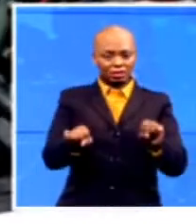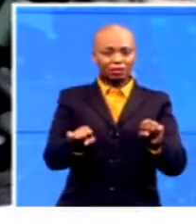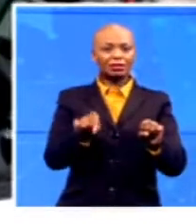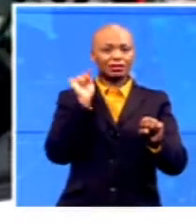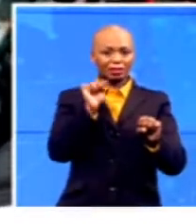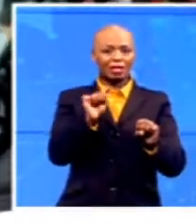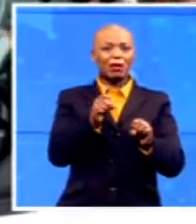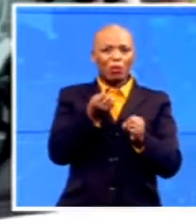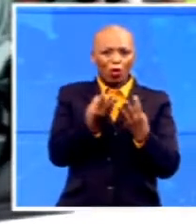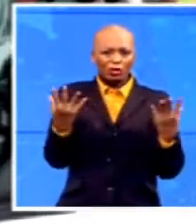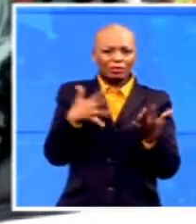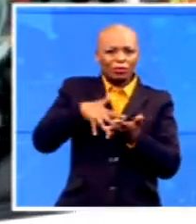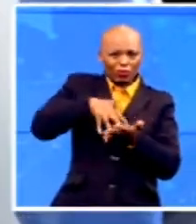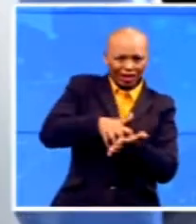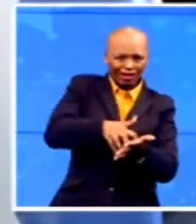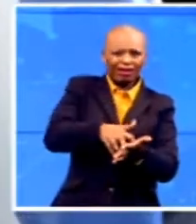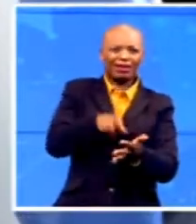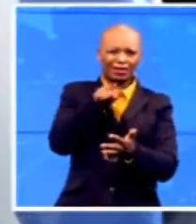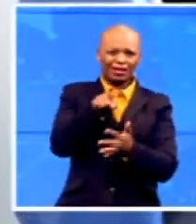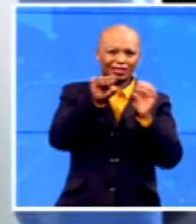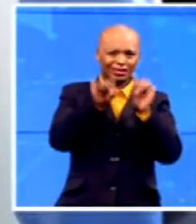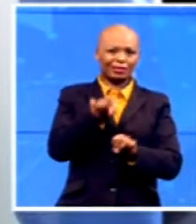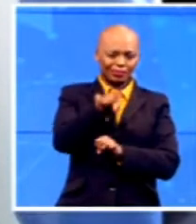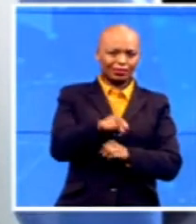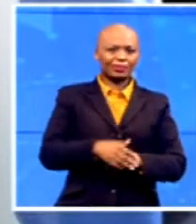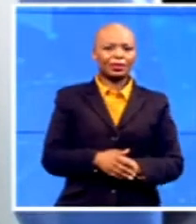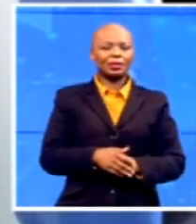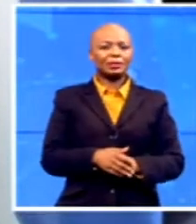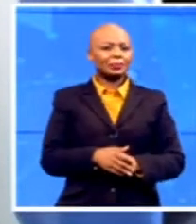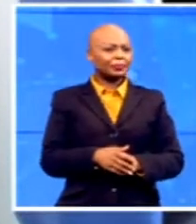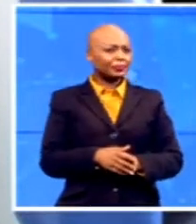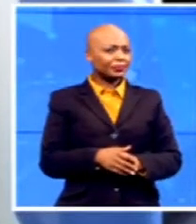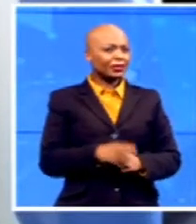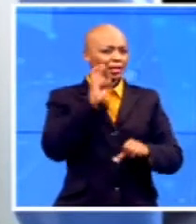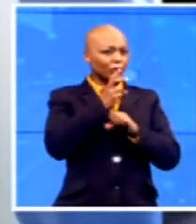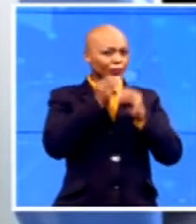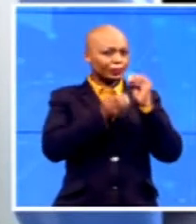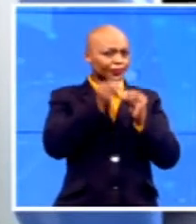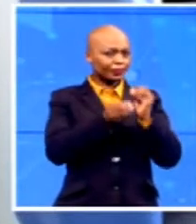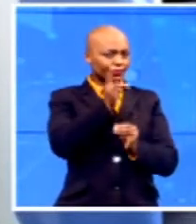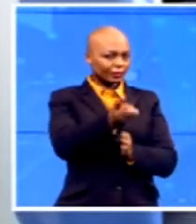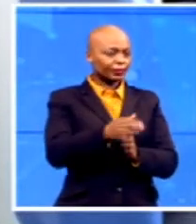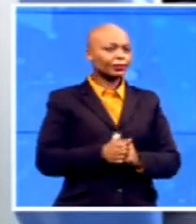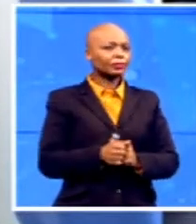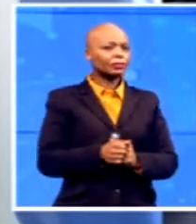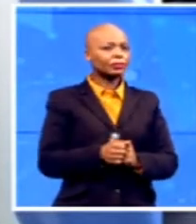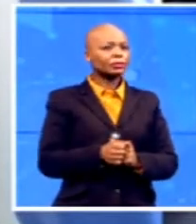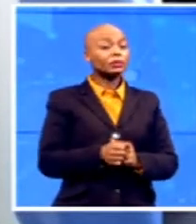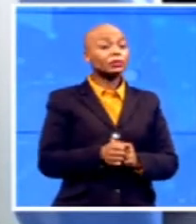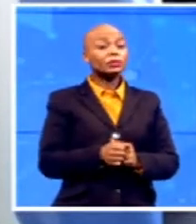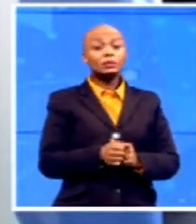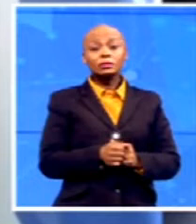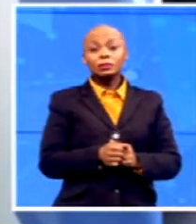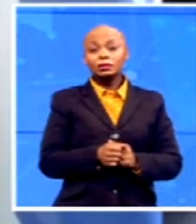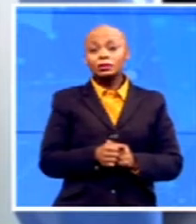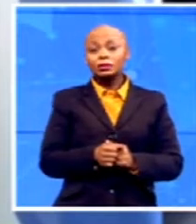reform. Impunity represents another intractable phenomenon which Haiti urgently needs to address. To